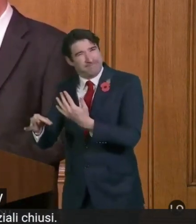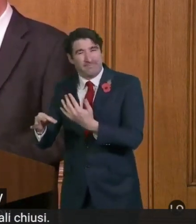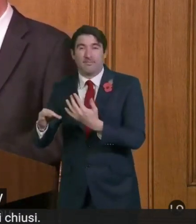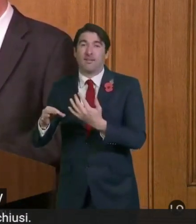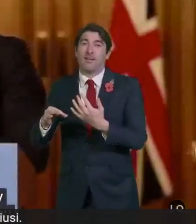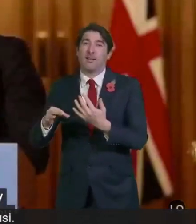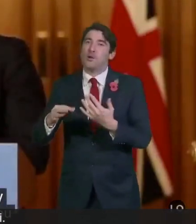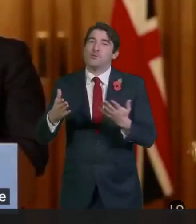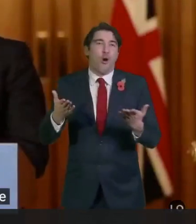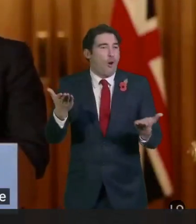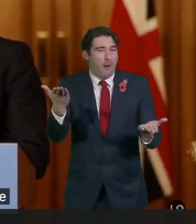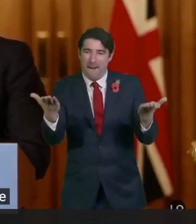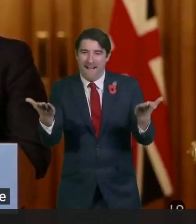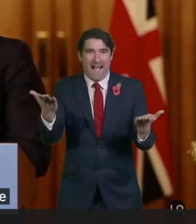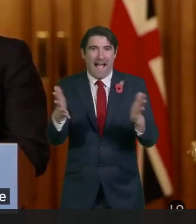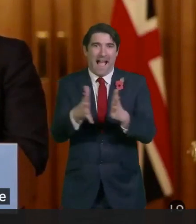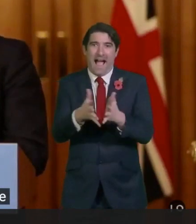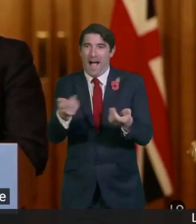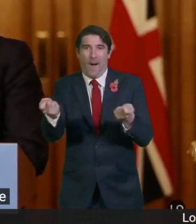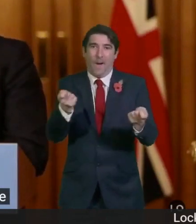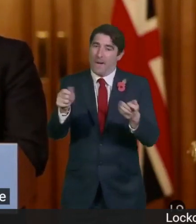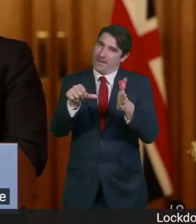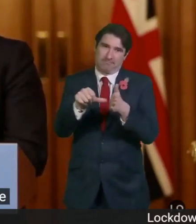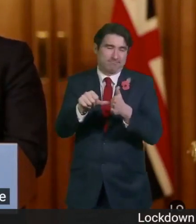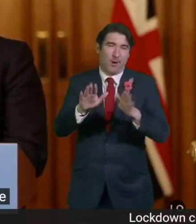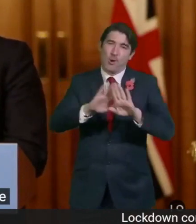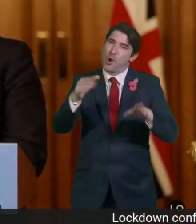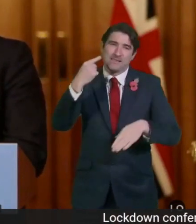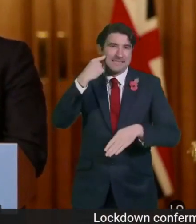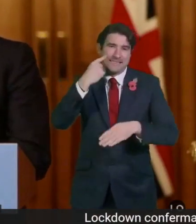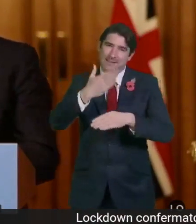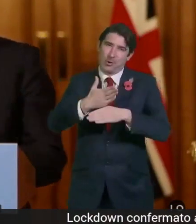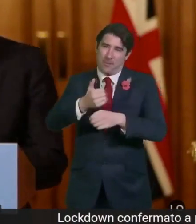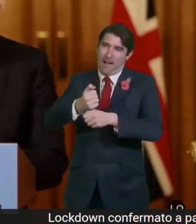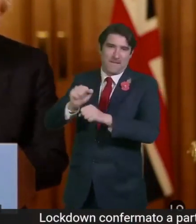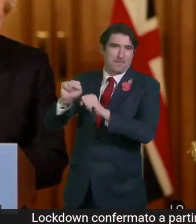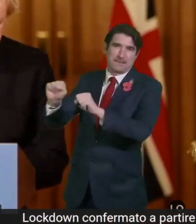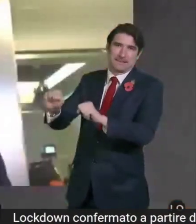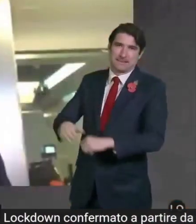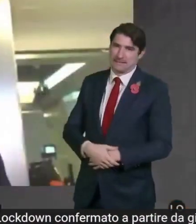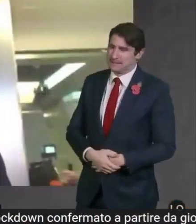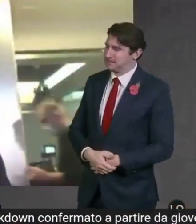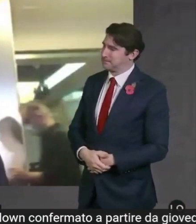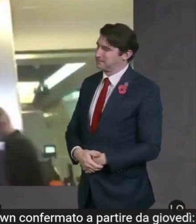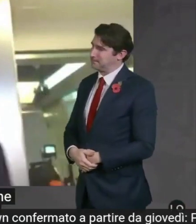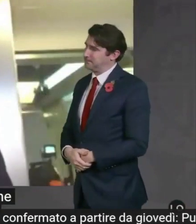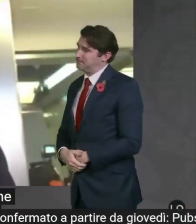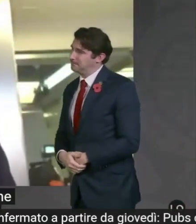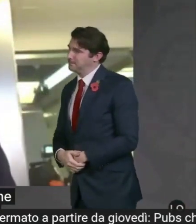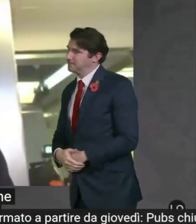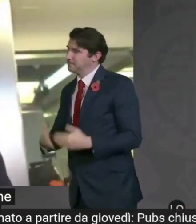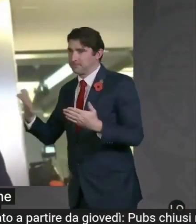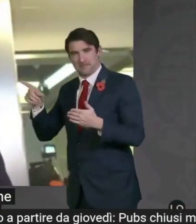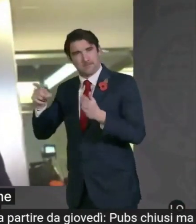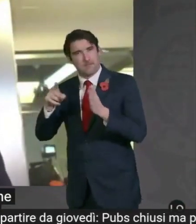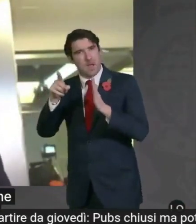another? Thanks so much, Laura. Beth of Sky News. Thank you. Prime Minister,